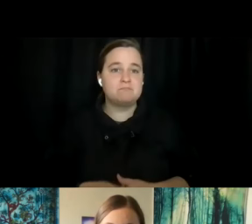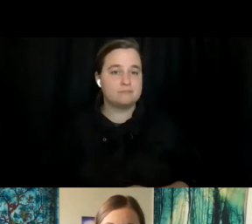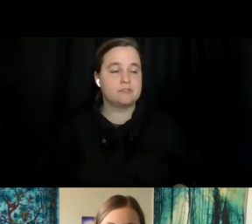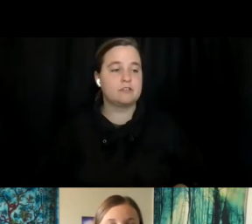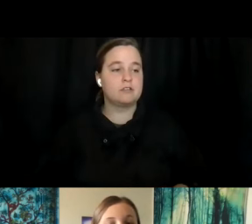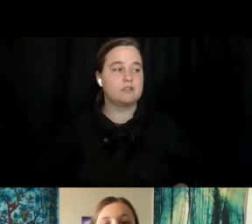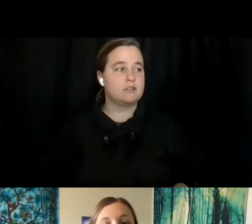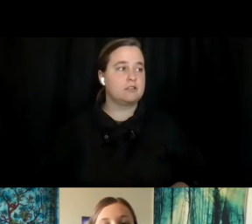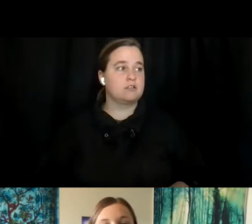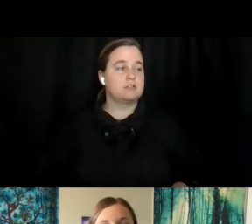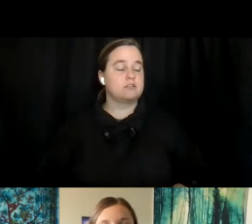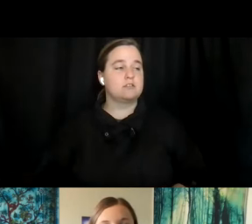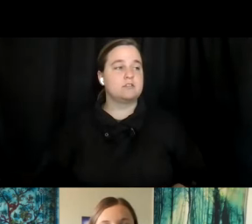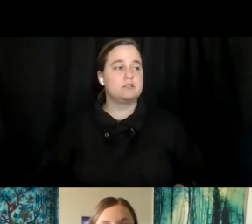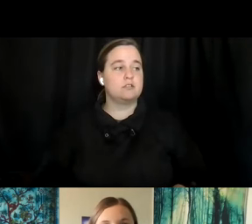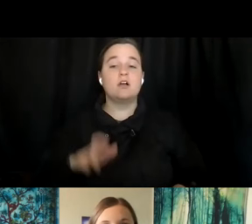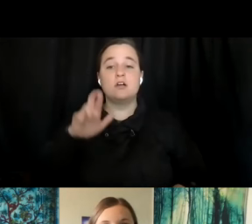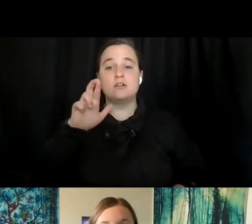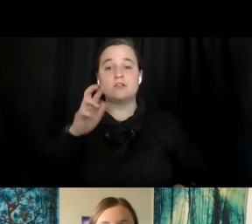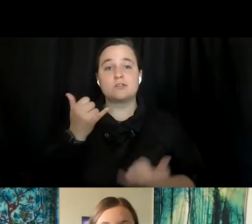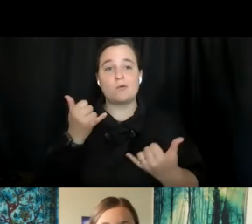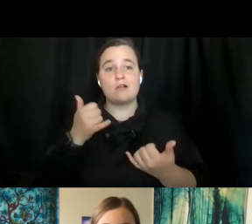So reconnecting with